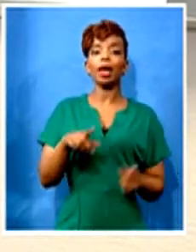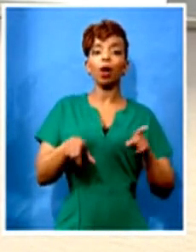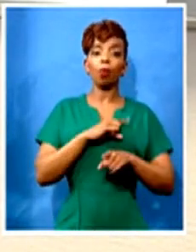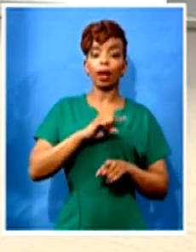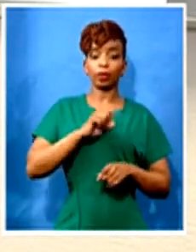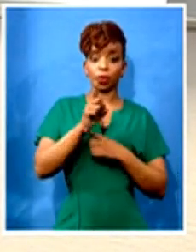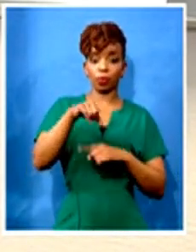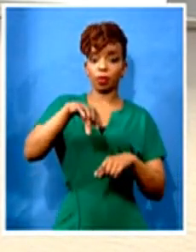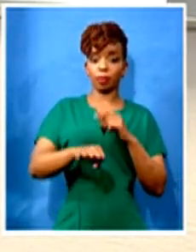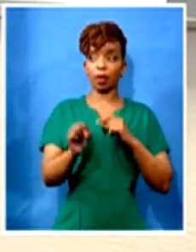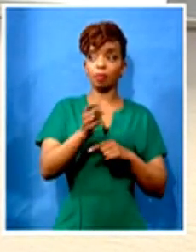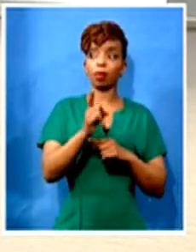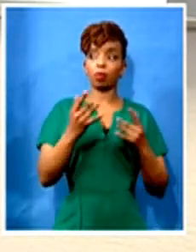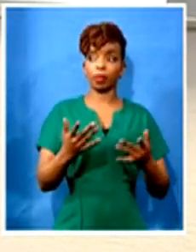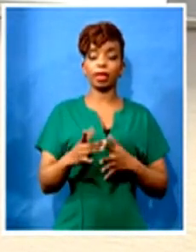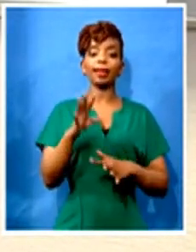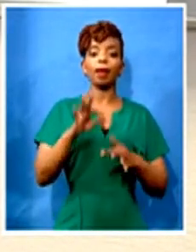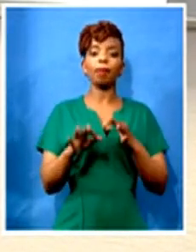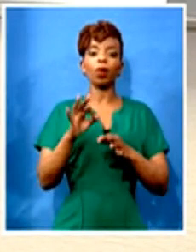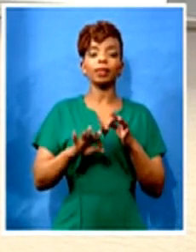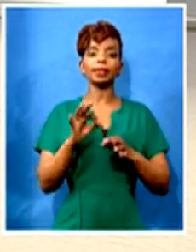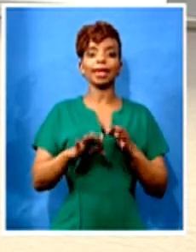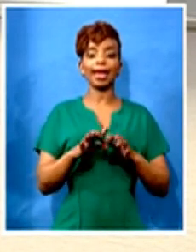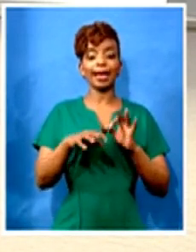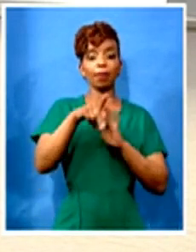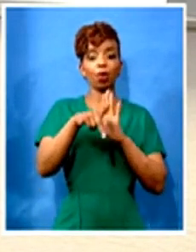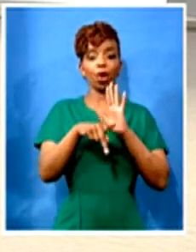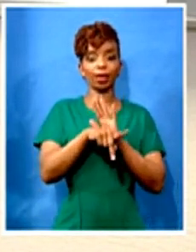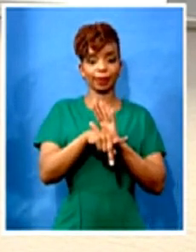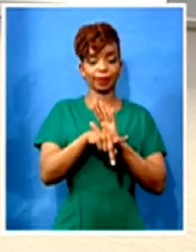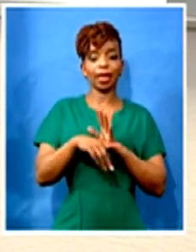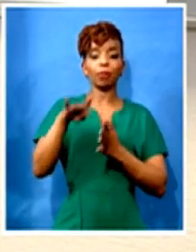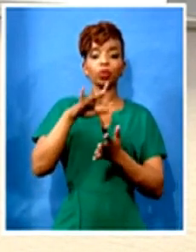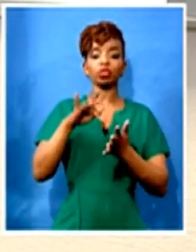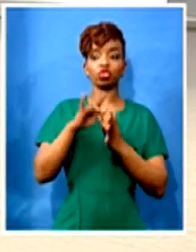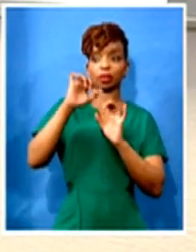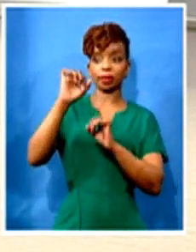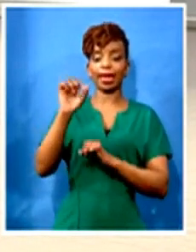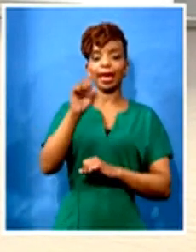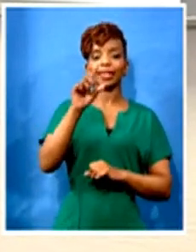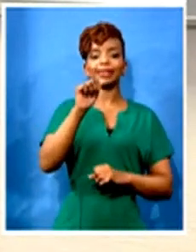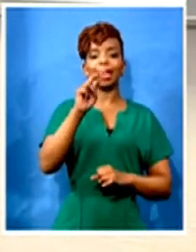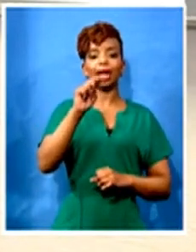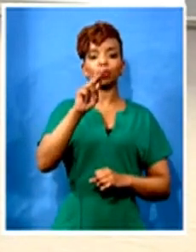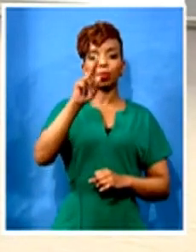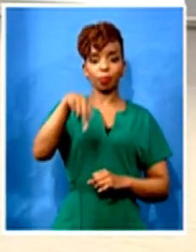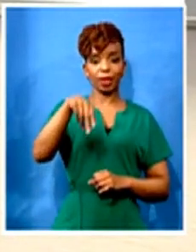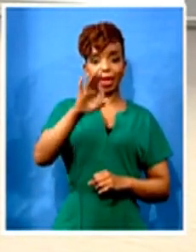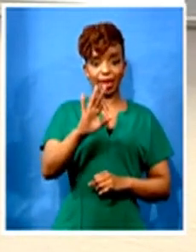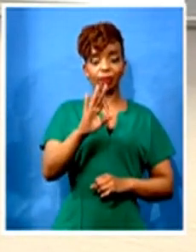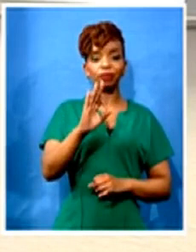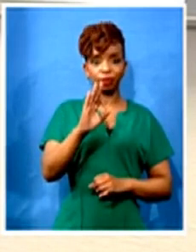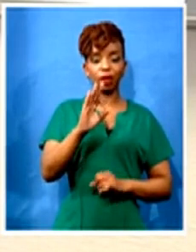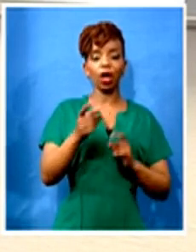political policy position of the ZANU-PF in terms of the transition from the late President Robert